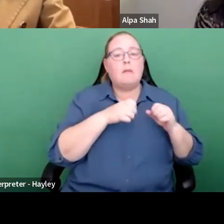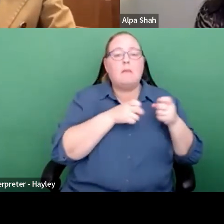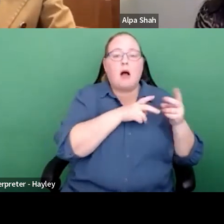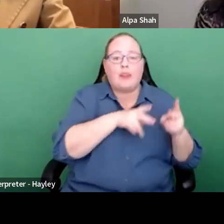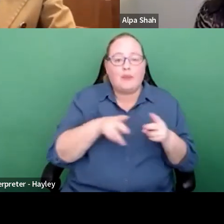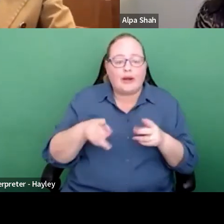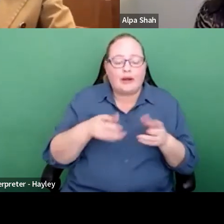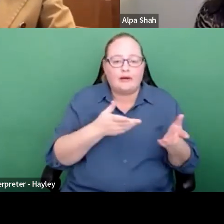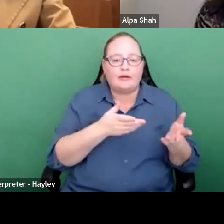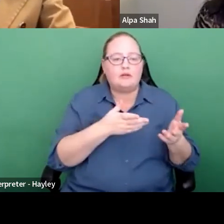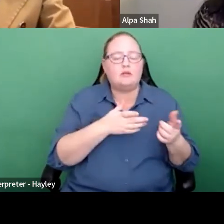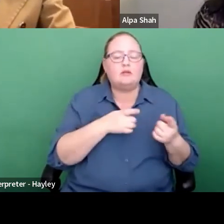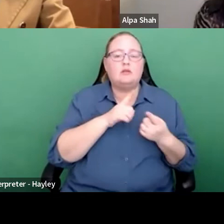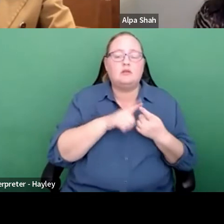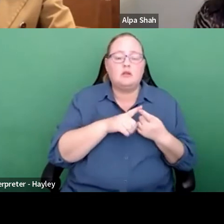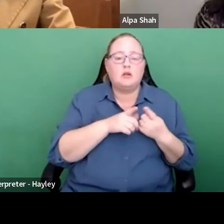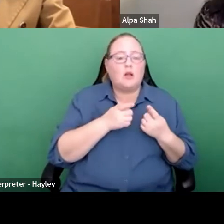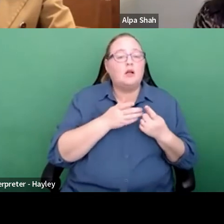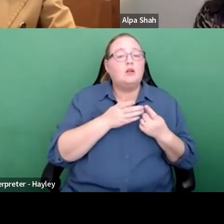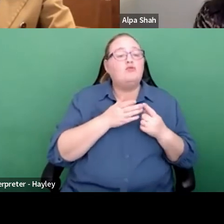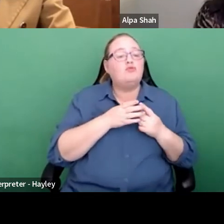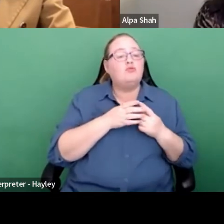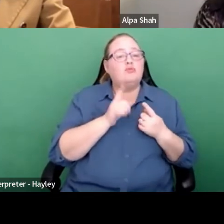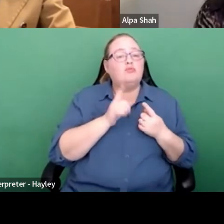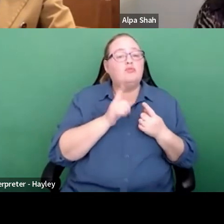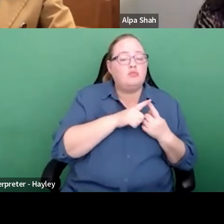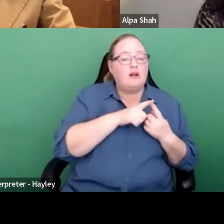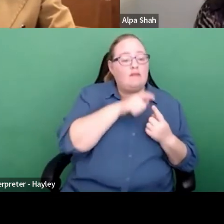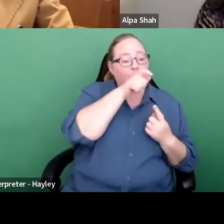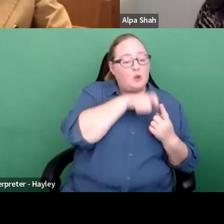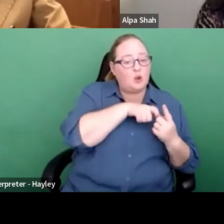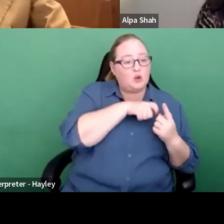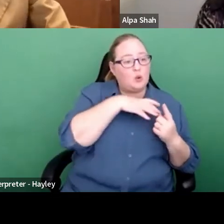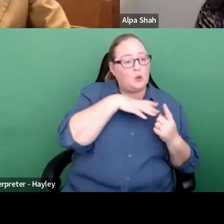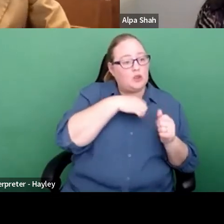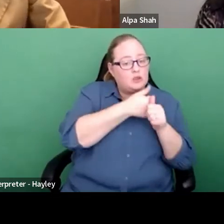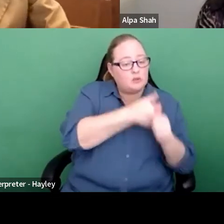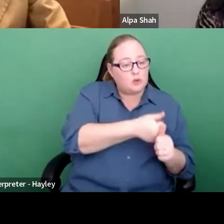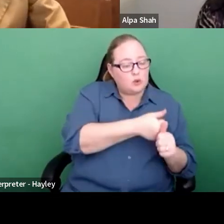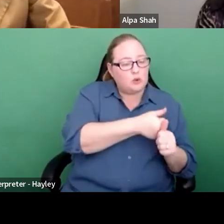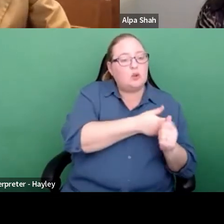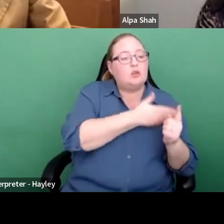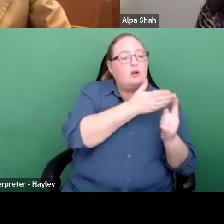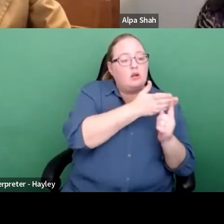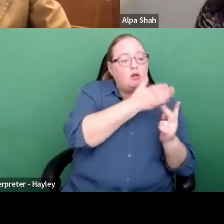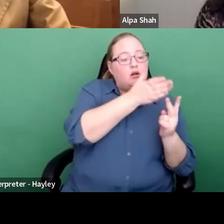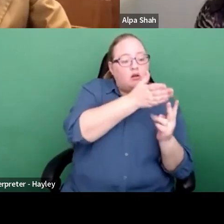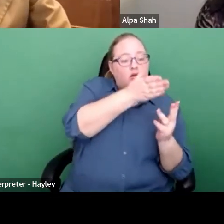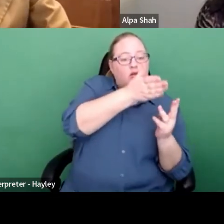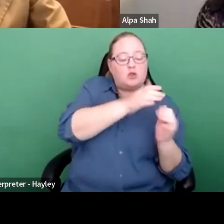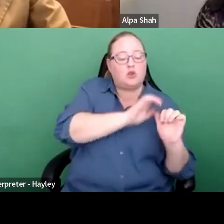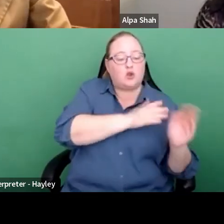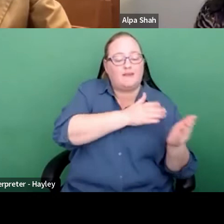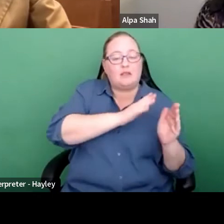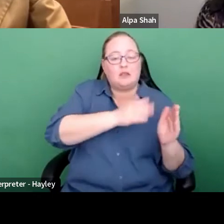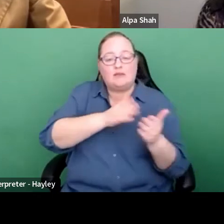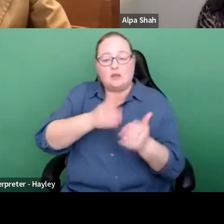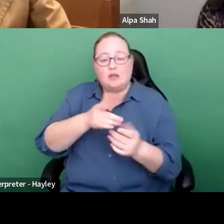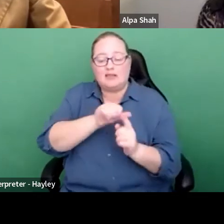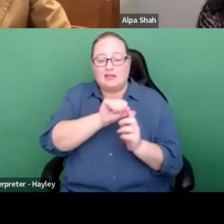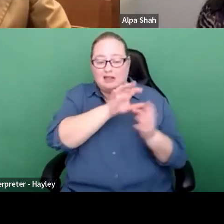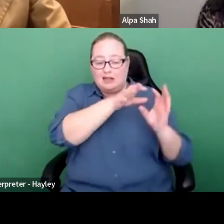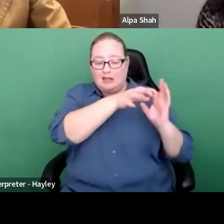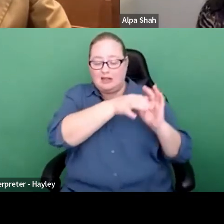the route that it takes for an aid seeker to go from service to service in a chain of reform. These are